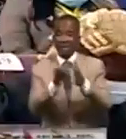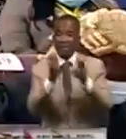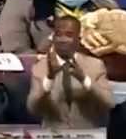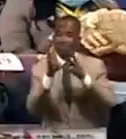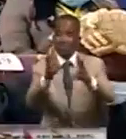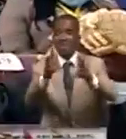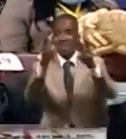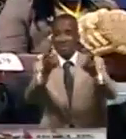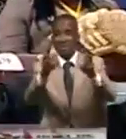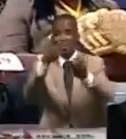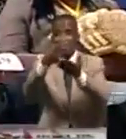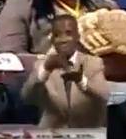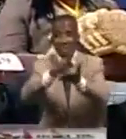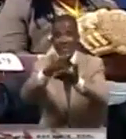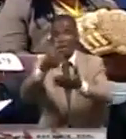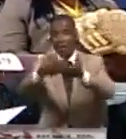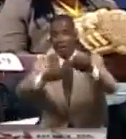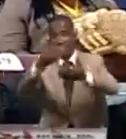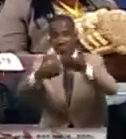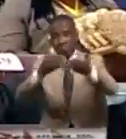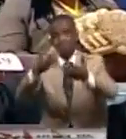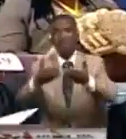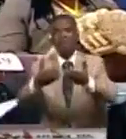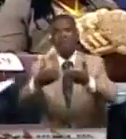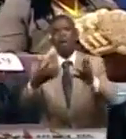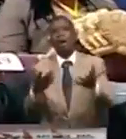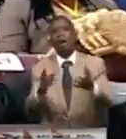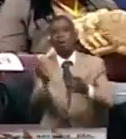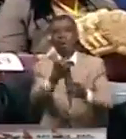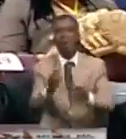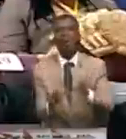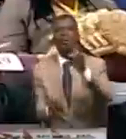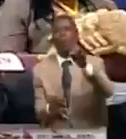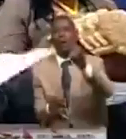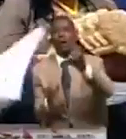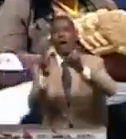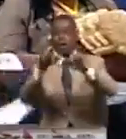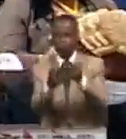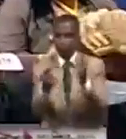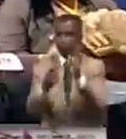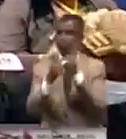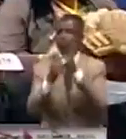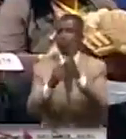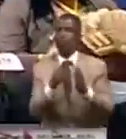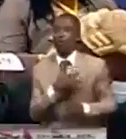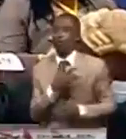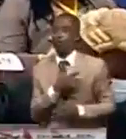management process where, one, the party gives an indication